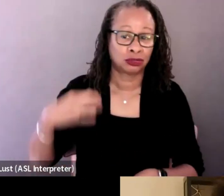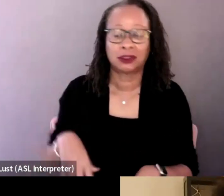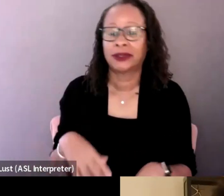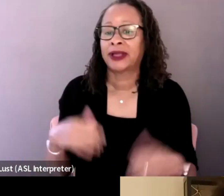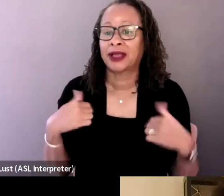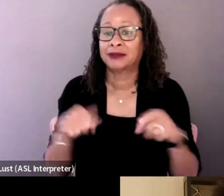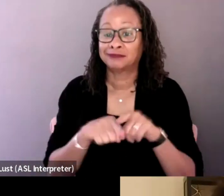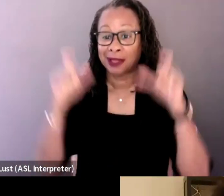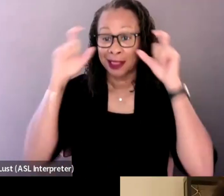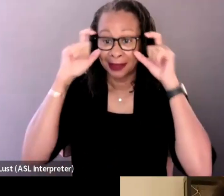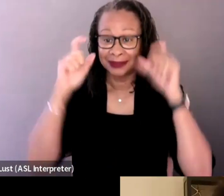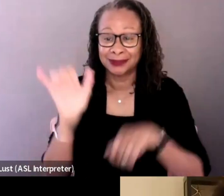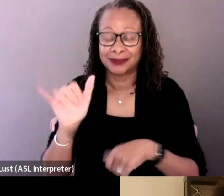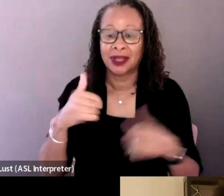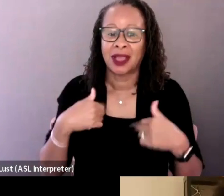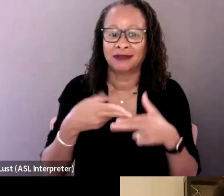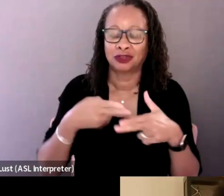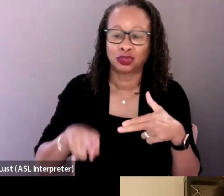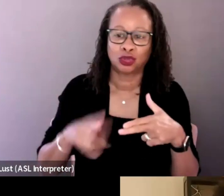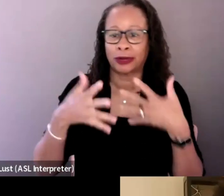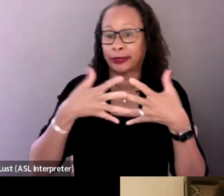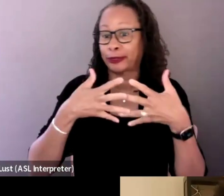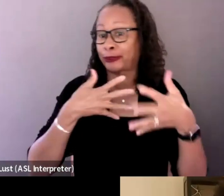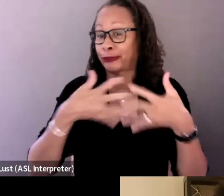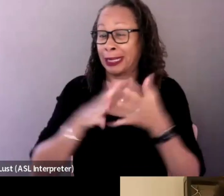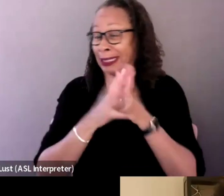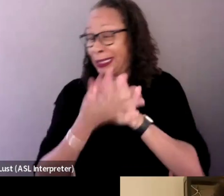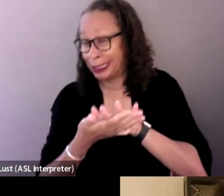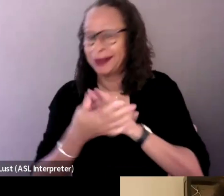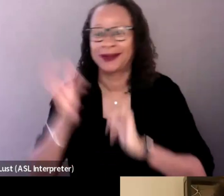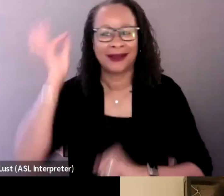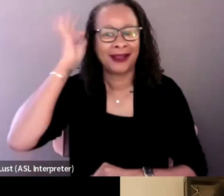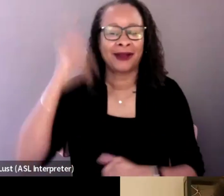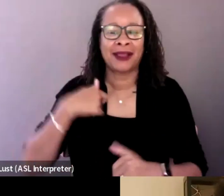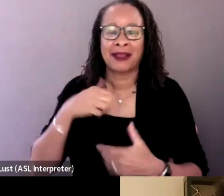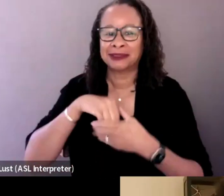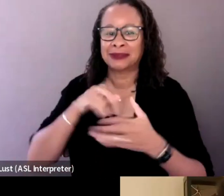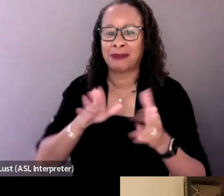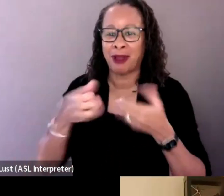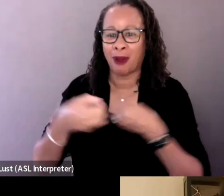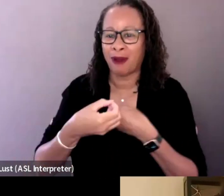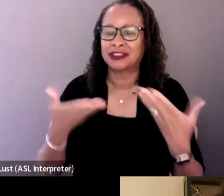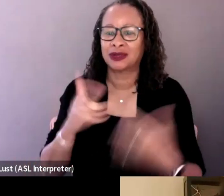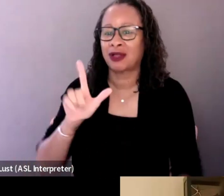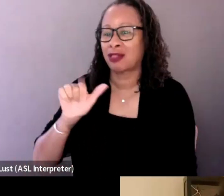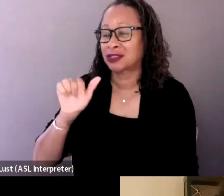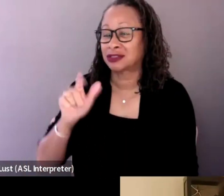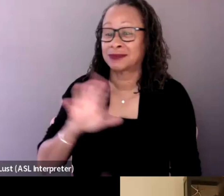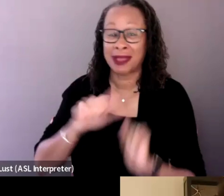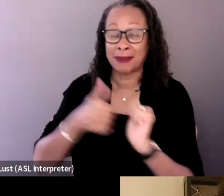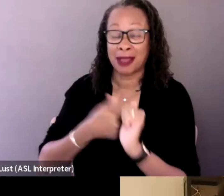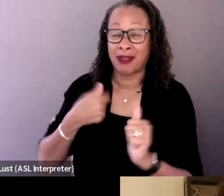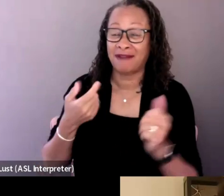wearing eyeglasses. I have short graying hair, and I am in my office here in Los Angeles. And behind